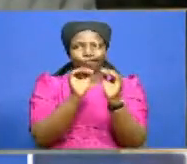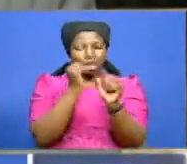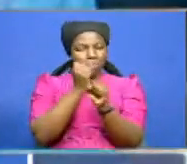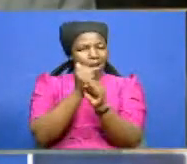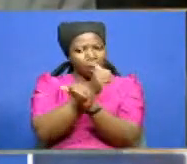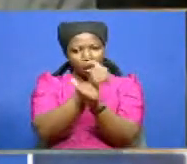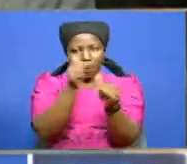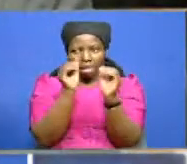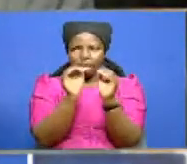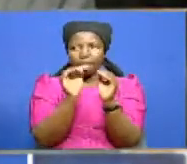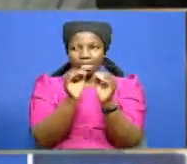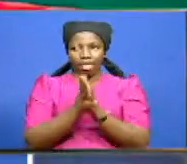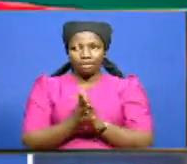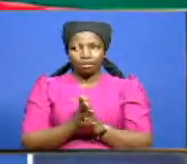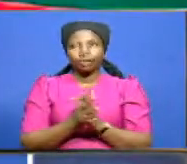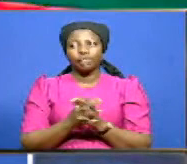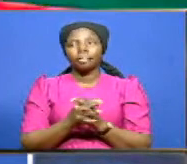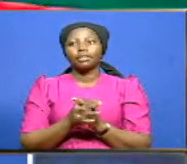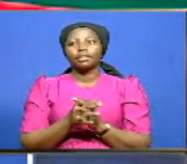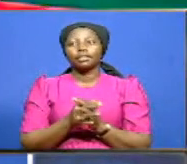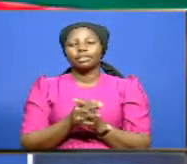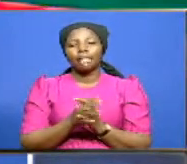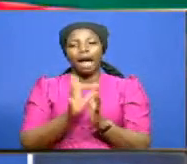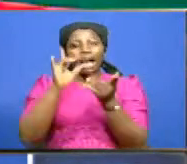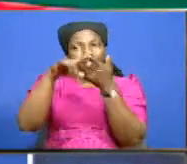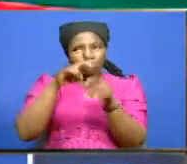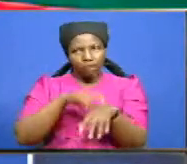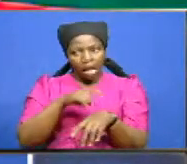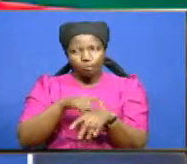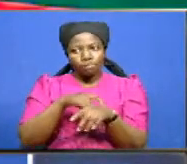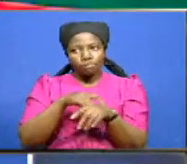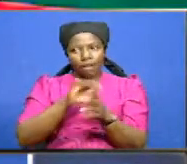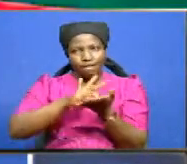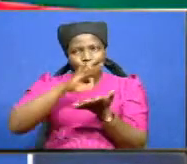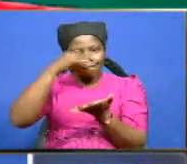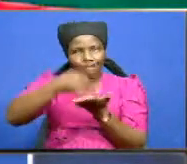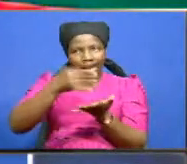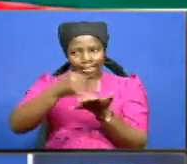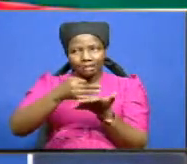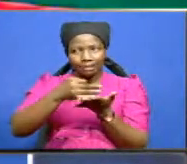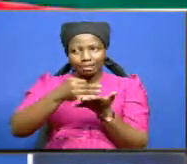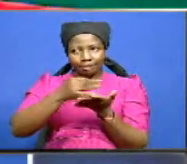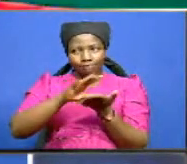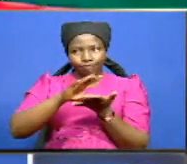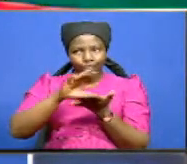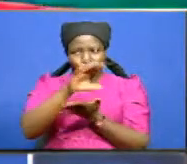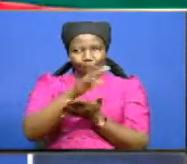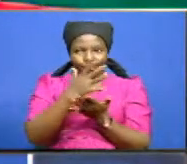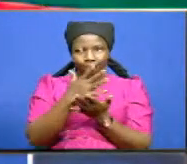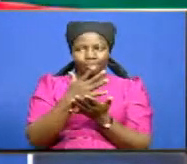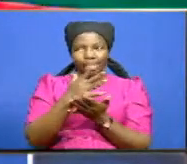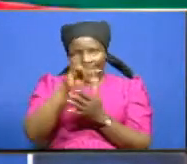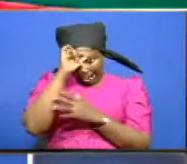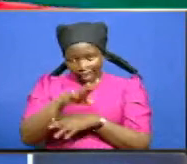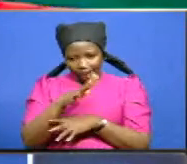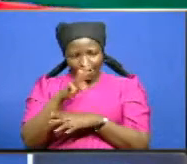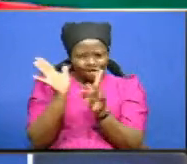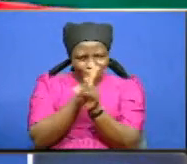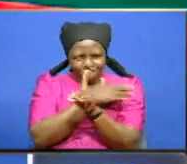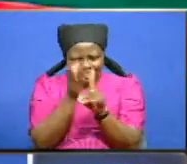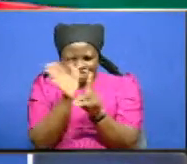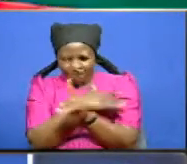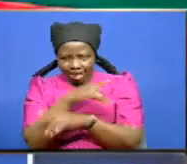as envisaged. Unless you ring-fence the fund, governors have found a way, very cleverly,